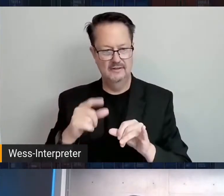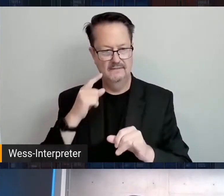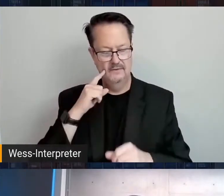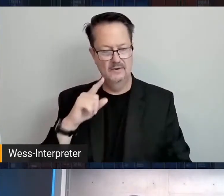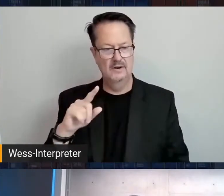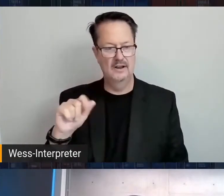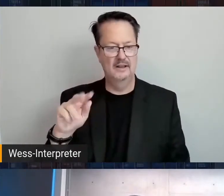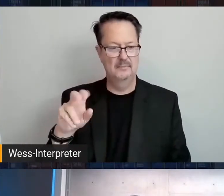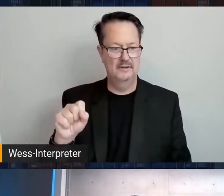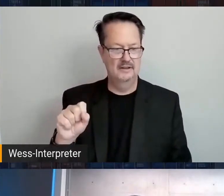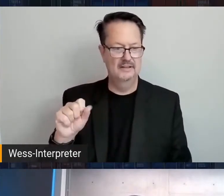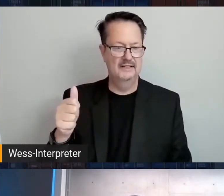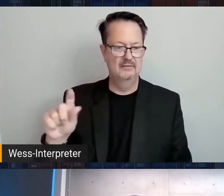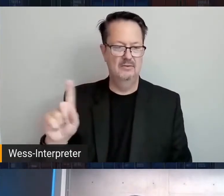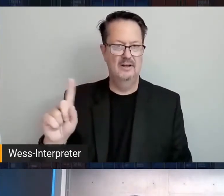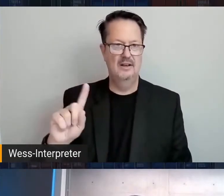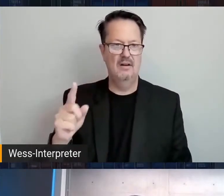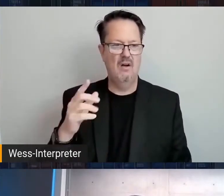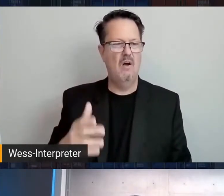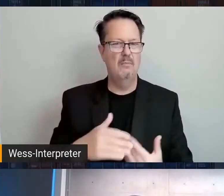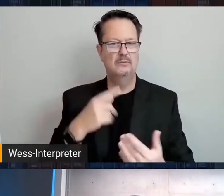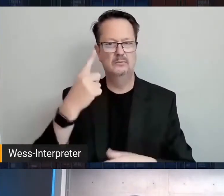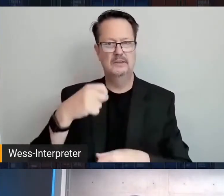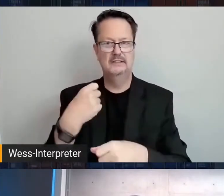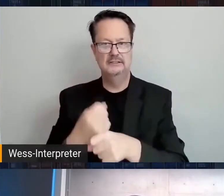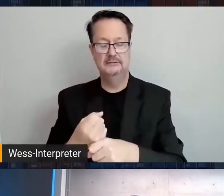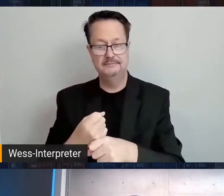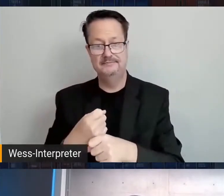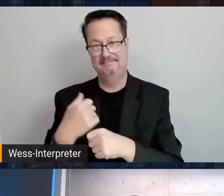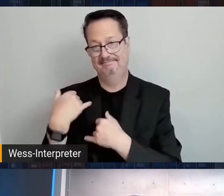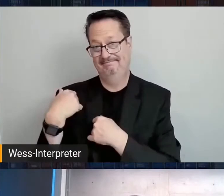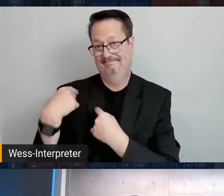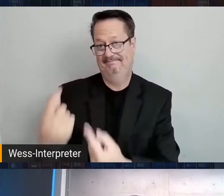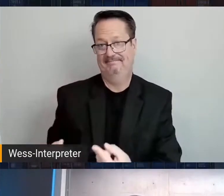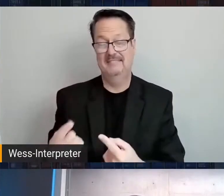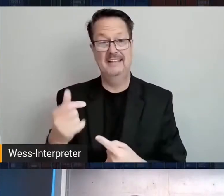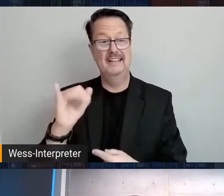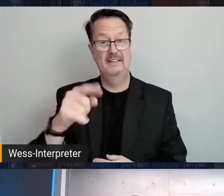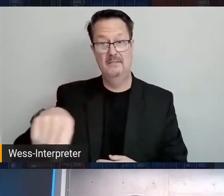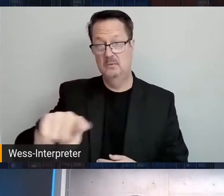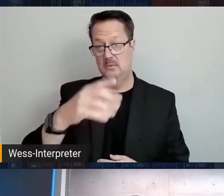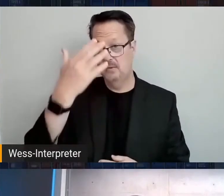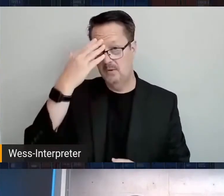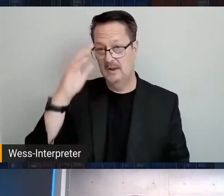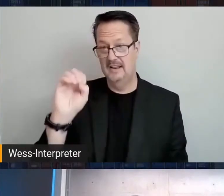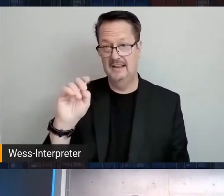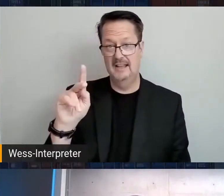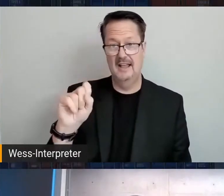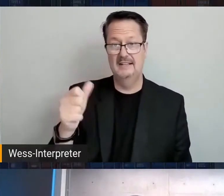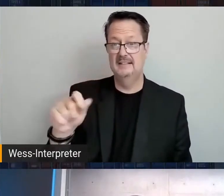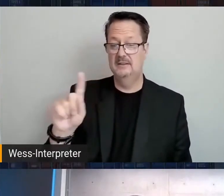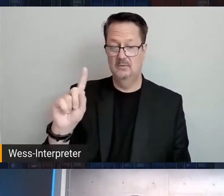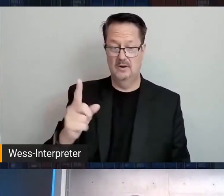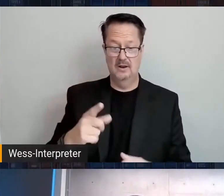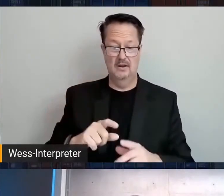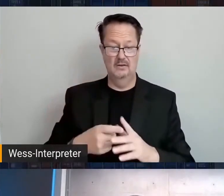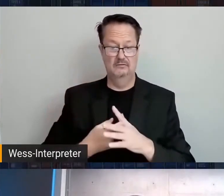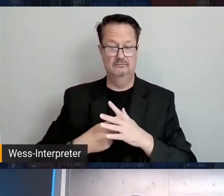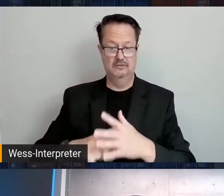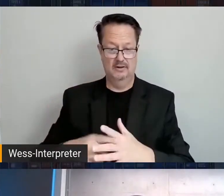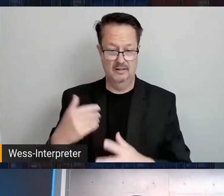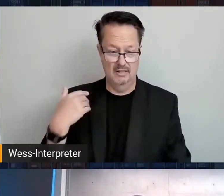for almost a year now. Yeah, so if anyone doesn't know, EKS Anywhere launched in